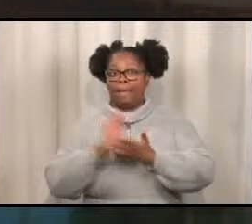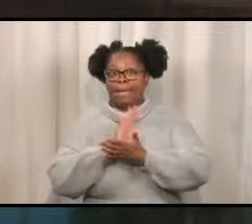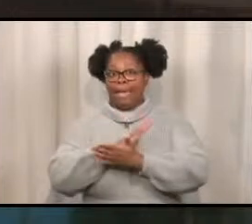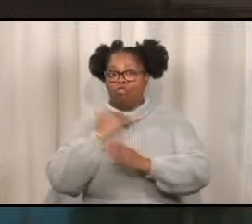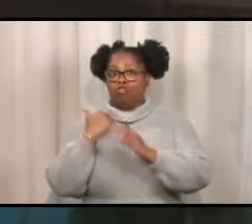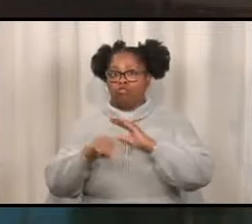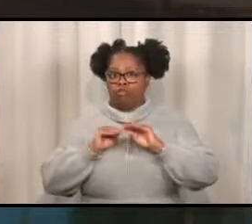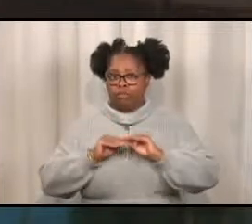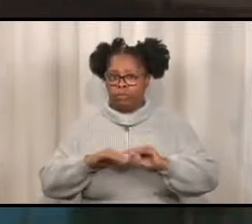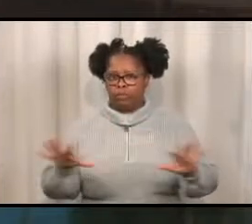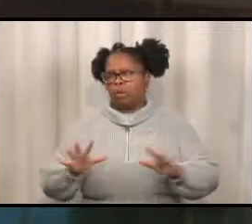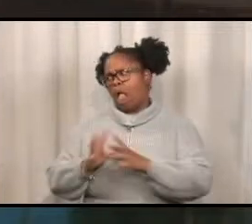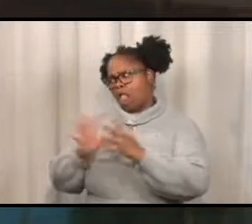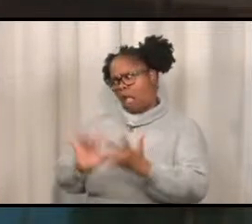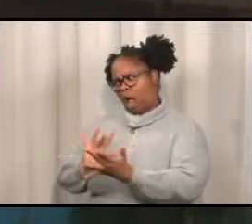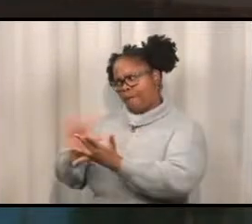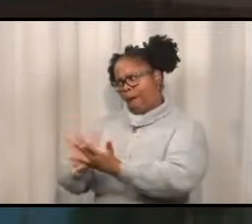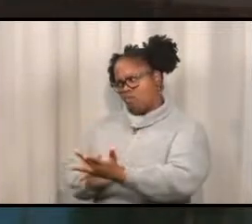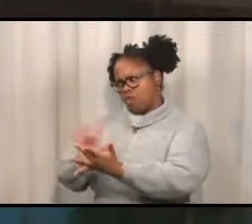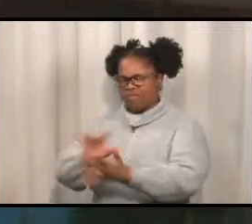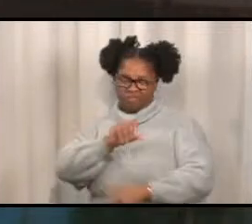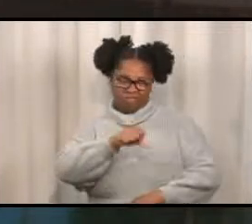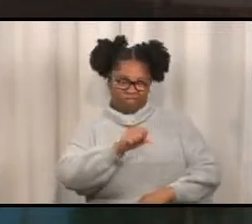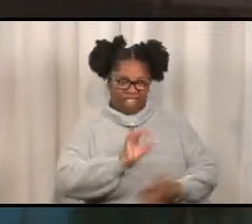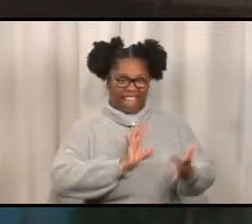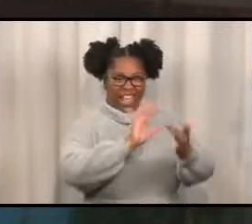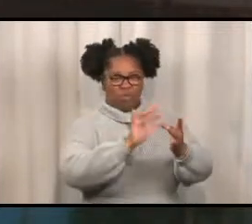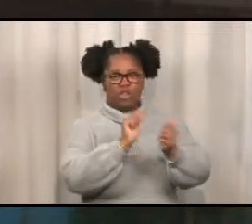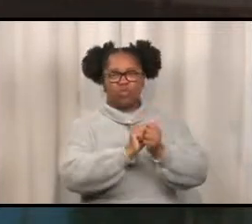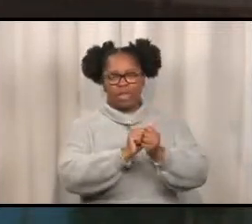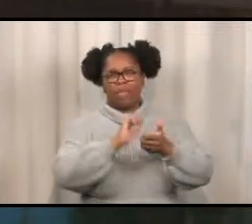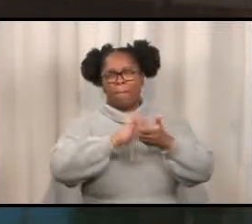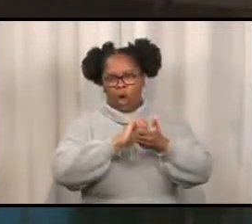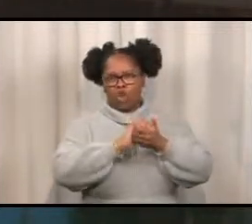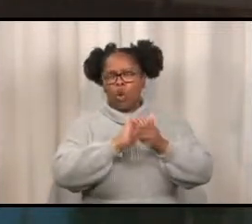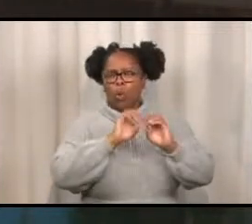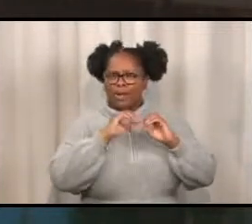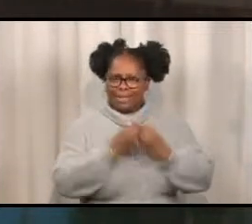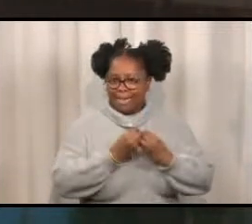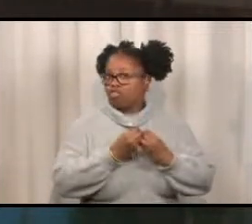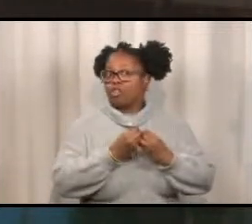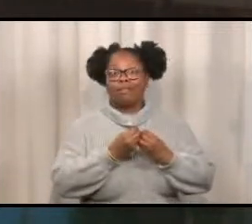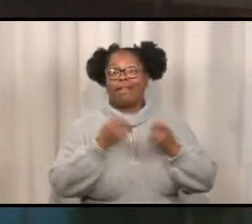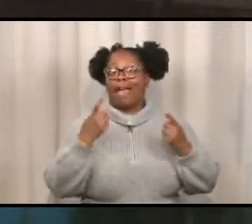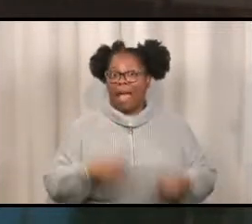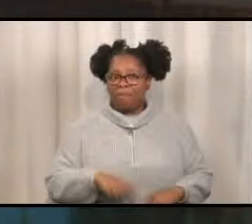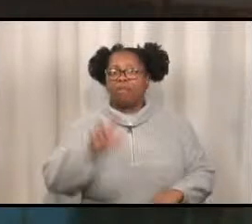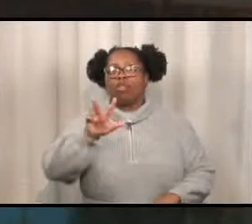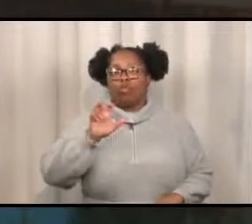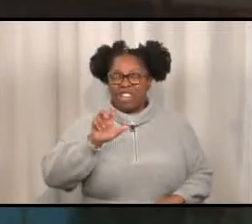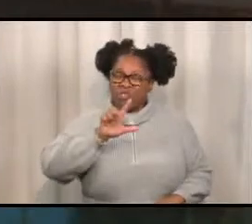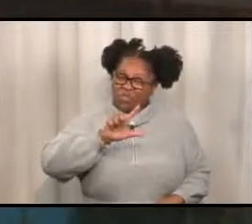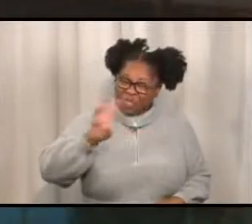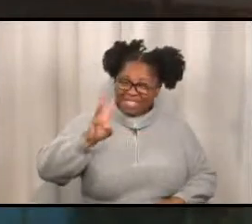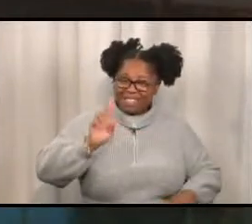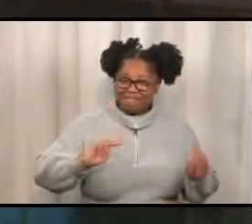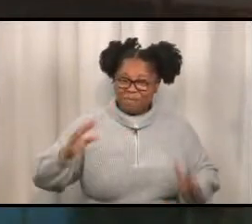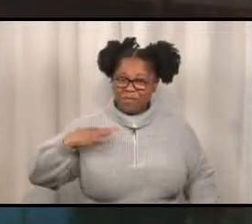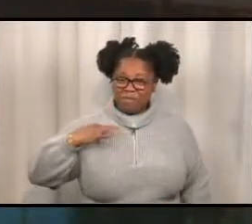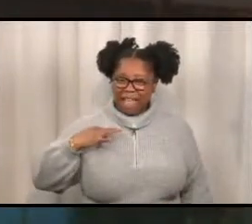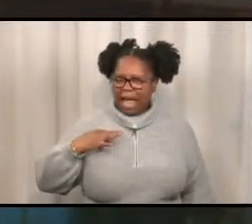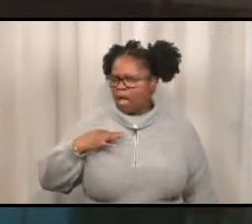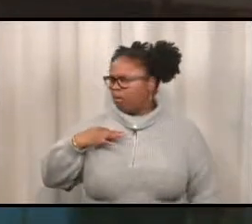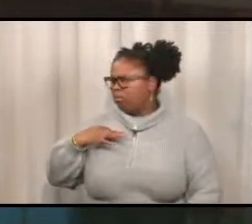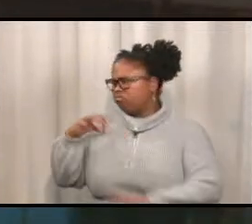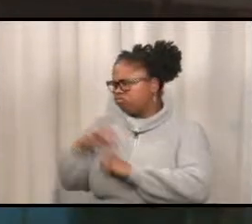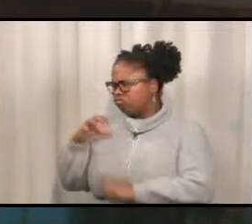very lots of outreach with our partner organizations, and then of course that resulted in us getting 326 applications. Outstanding.